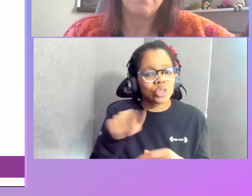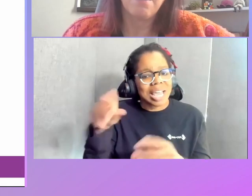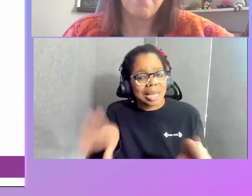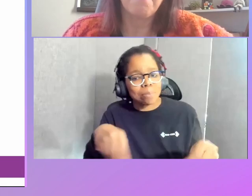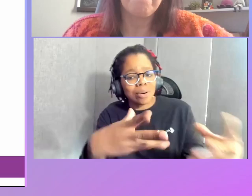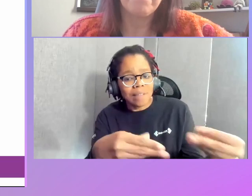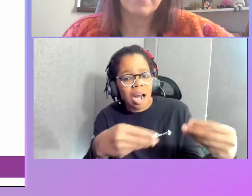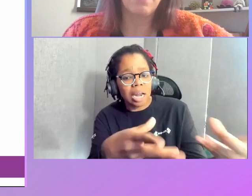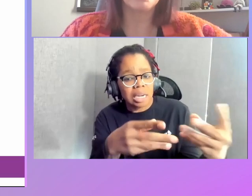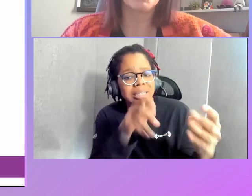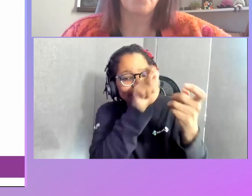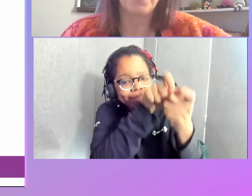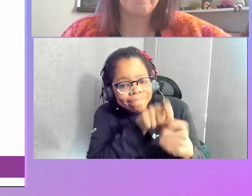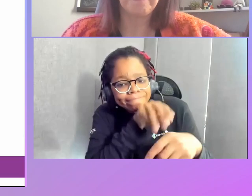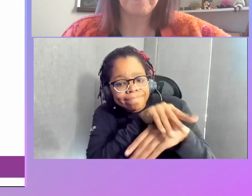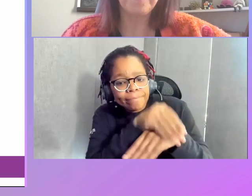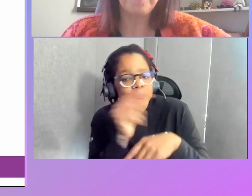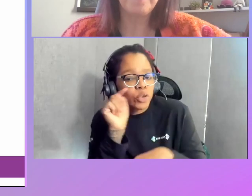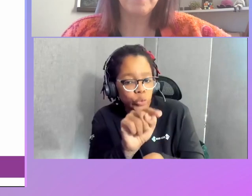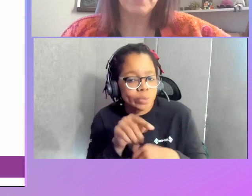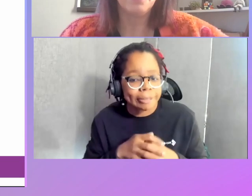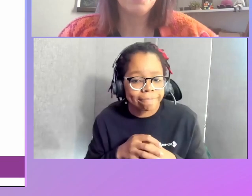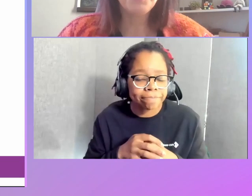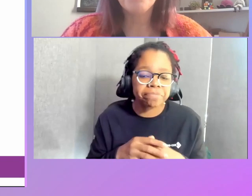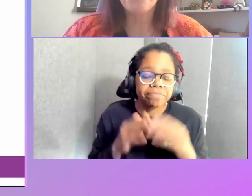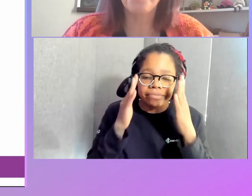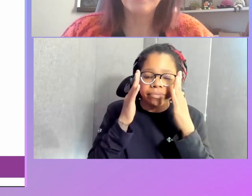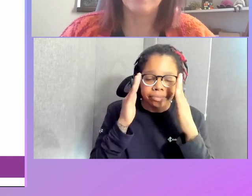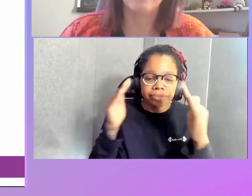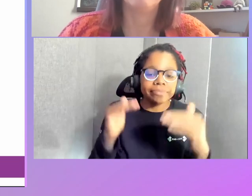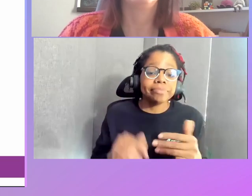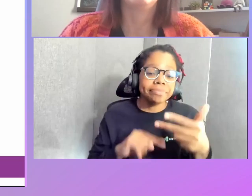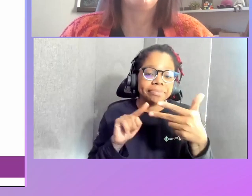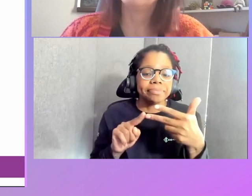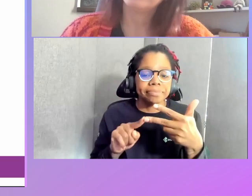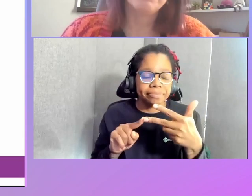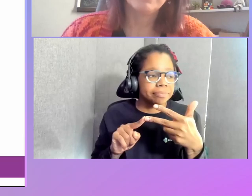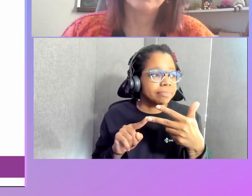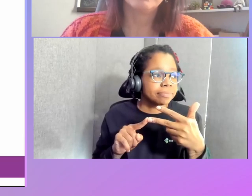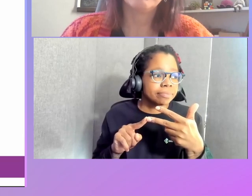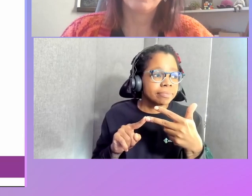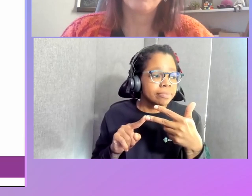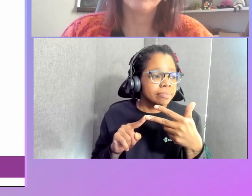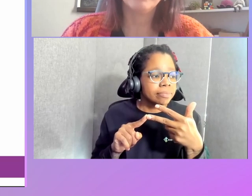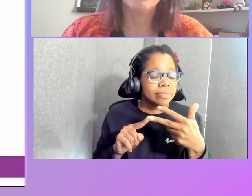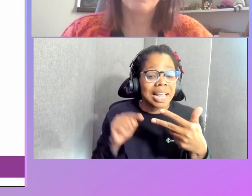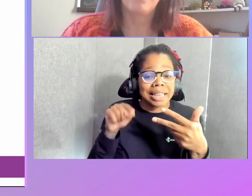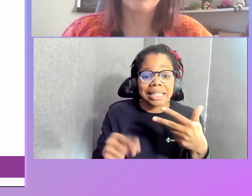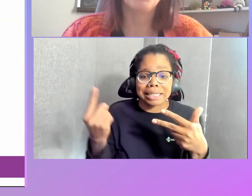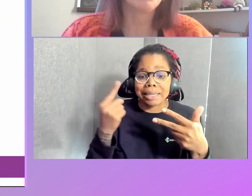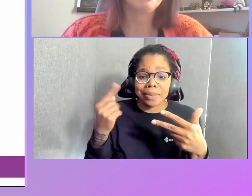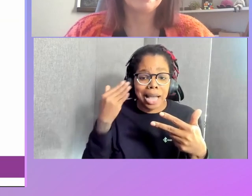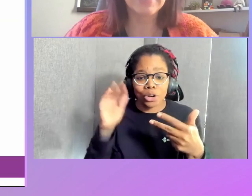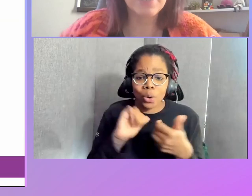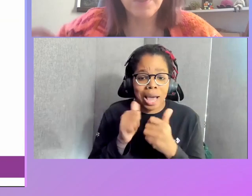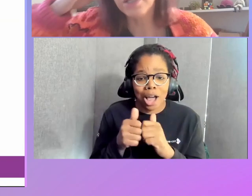specific guidance for you. Number 3, and this is something that I really don't know how